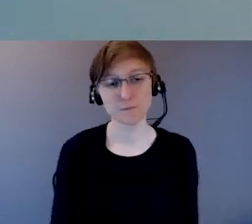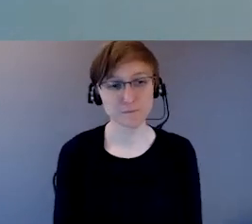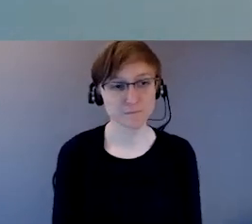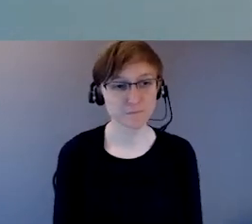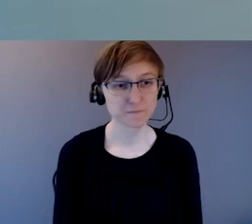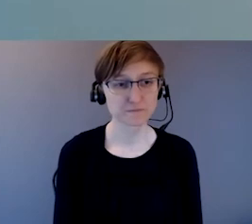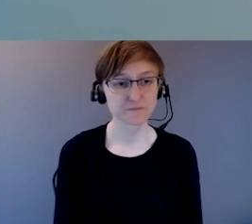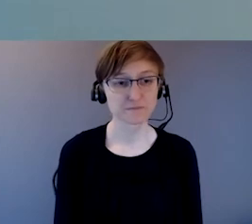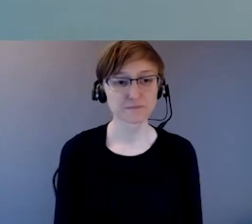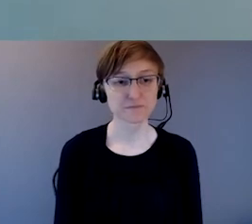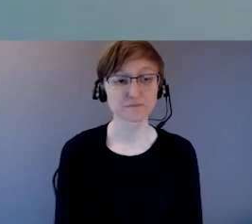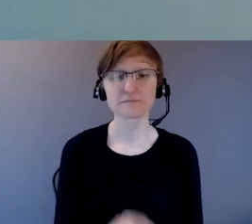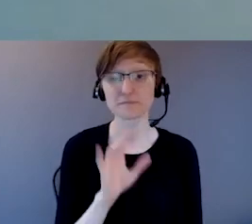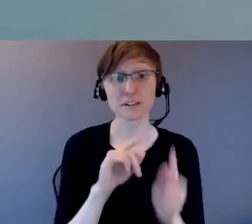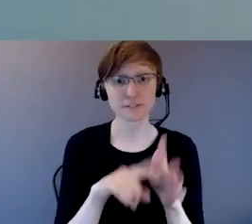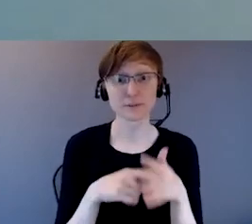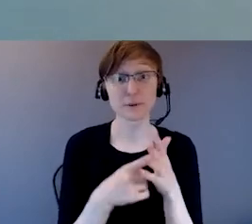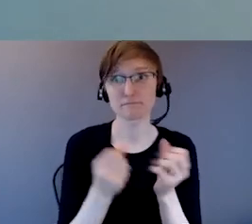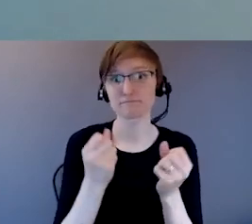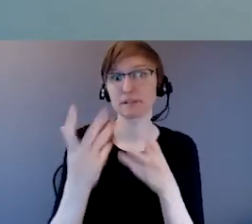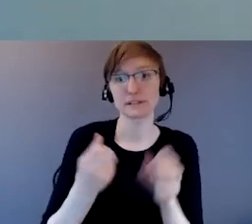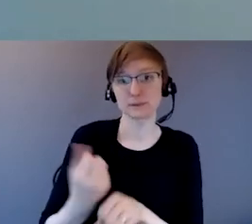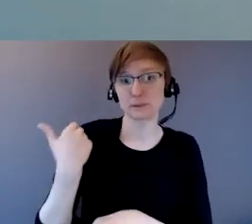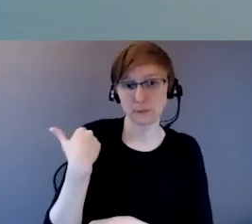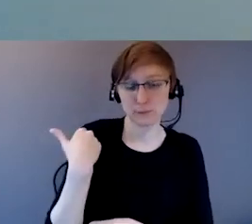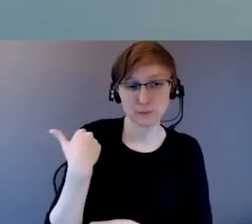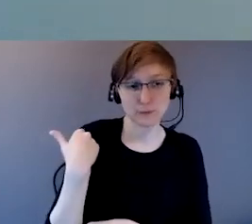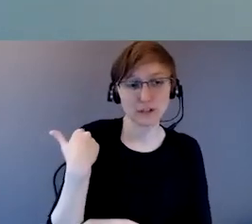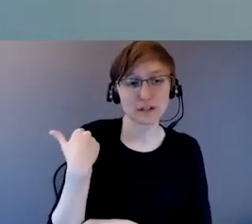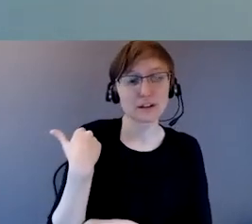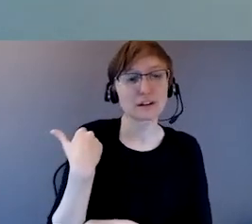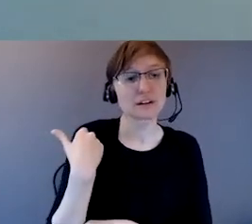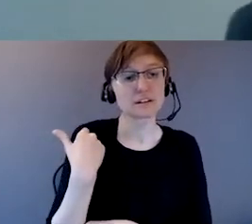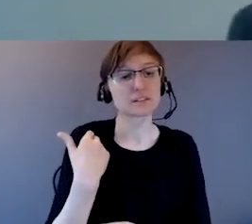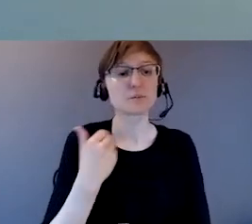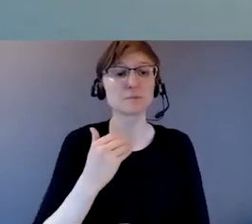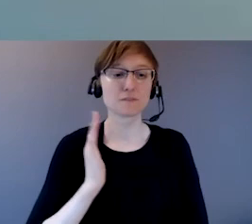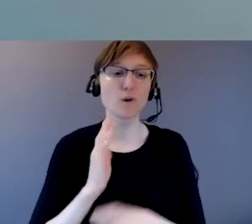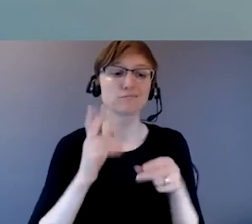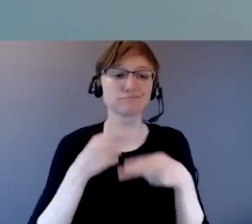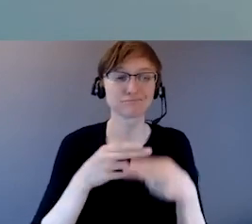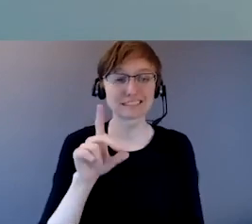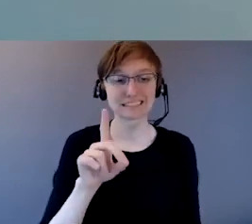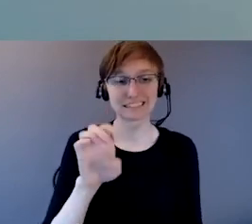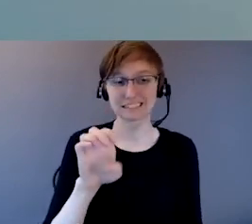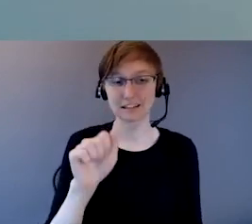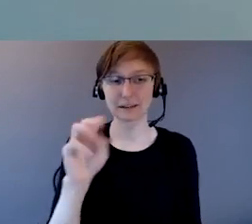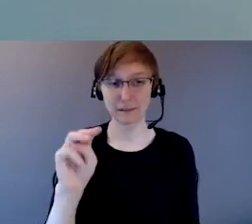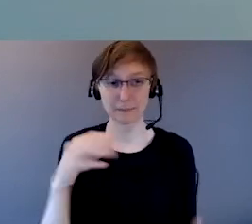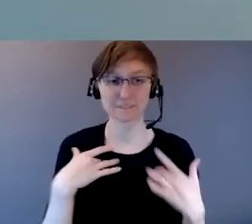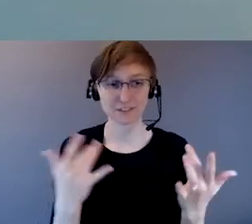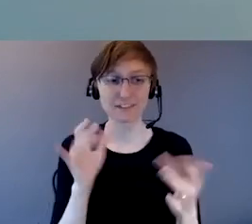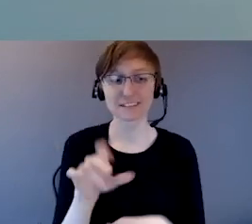initiative started, as I mentioned, many years ago, but it was framed within the DEAM events, which is the Disability